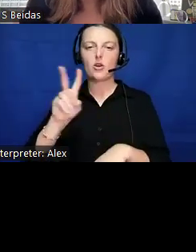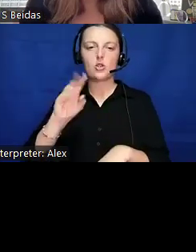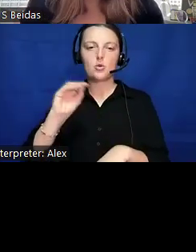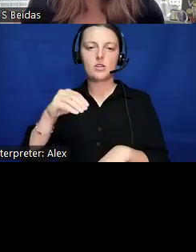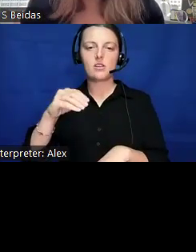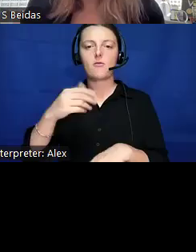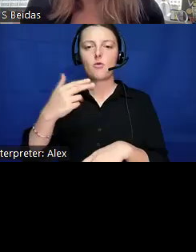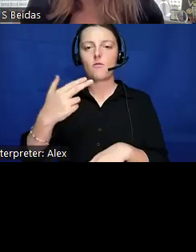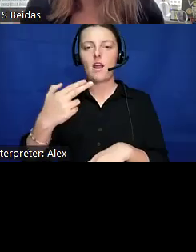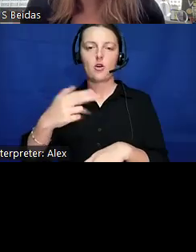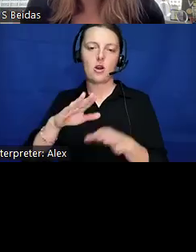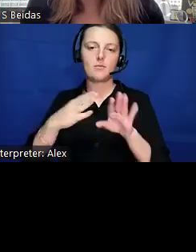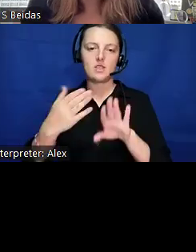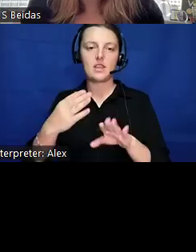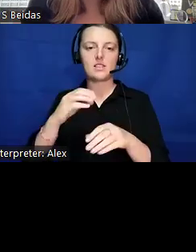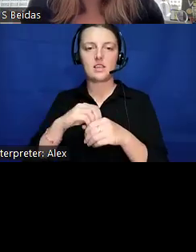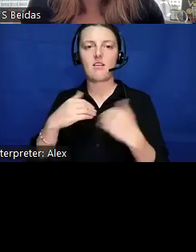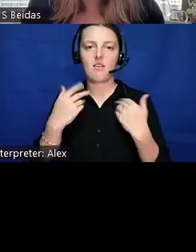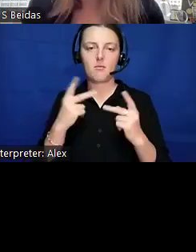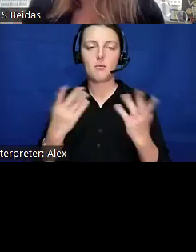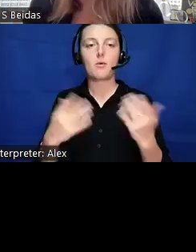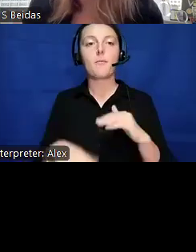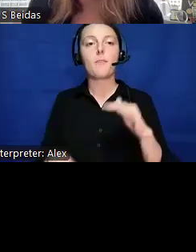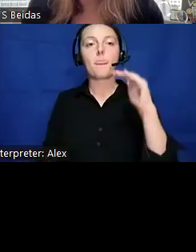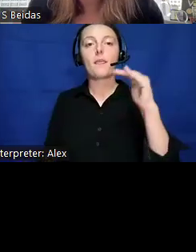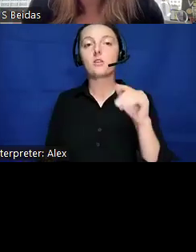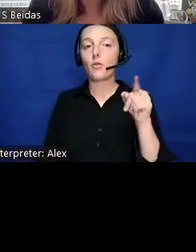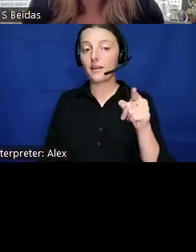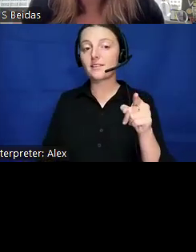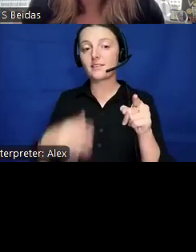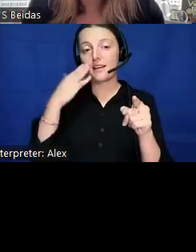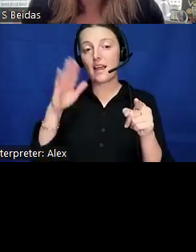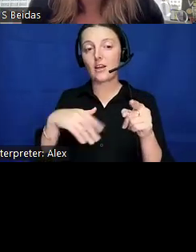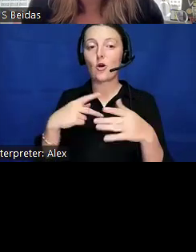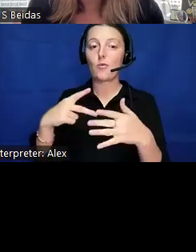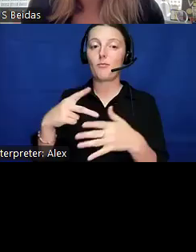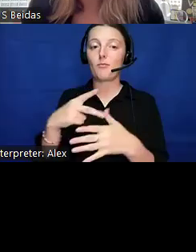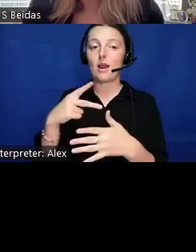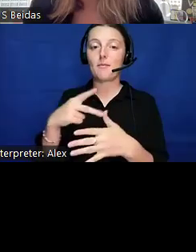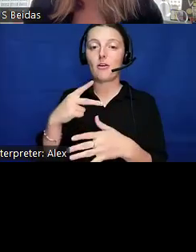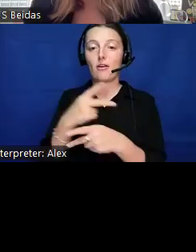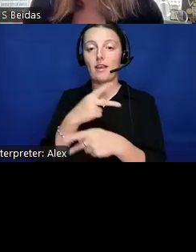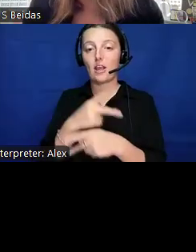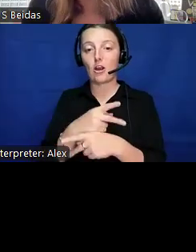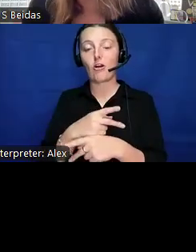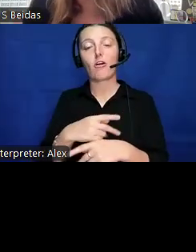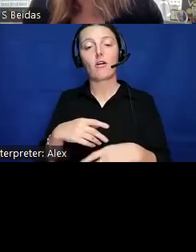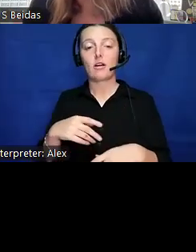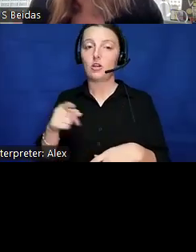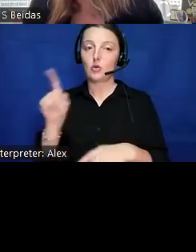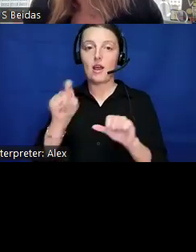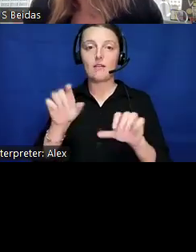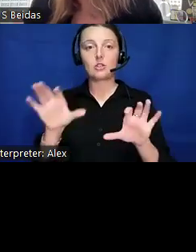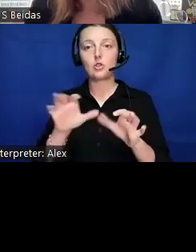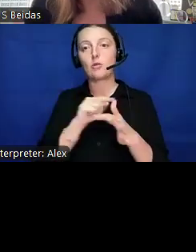Pediatric primary care, and if there are any primary care clinicians in the room, I know you have to do so many things in the context of a well child visit, but it really